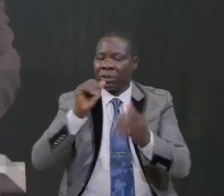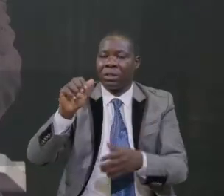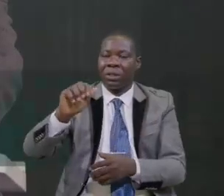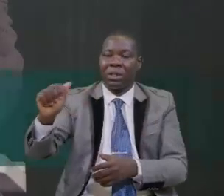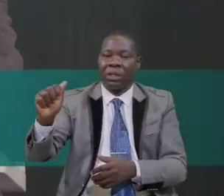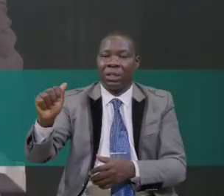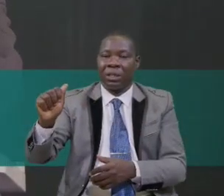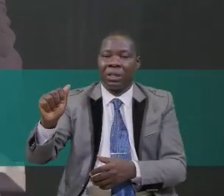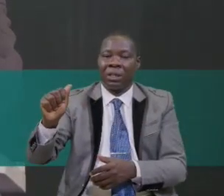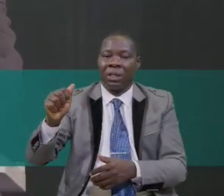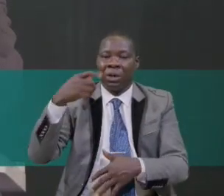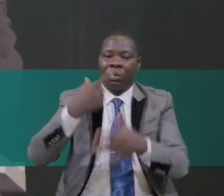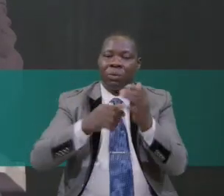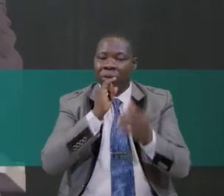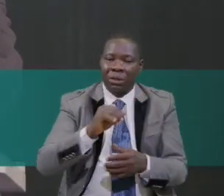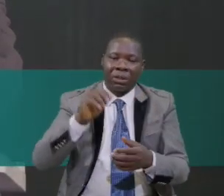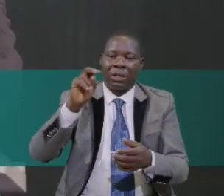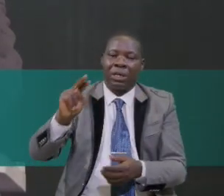What's N?